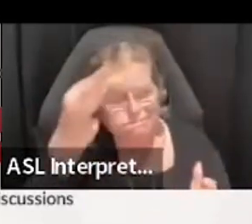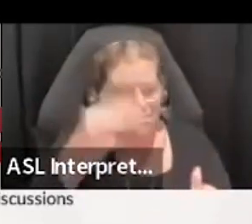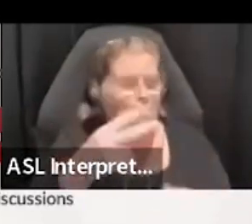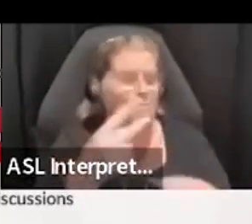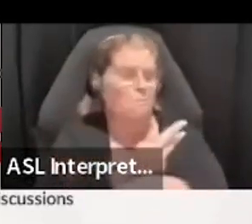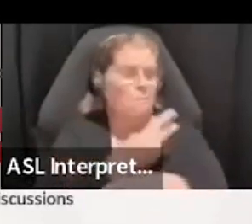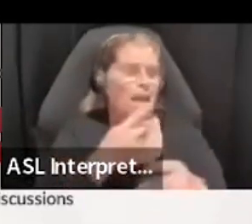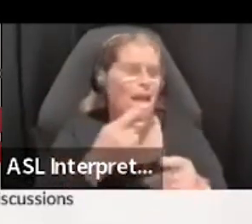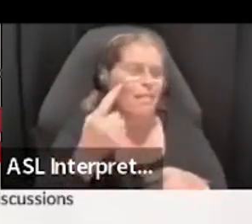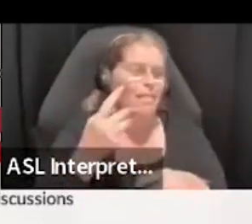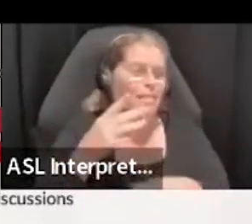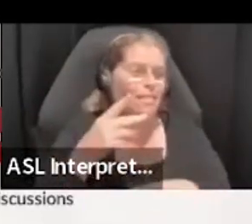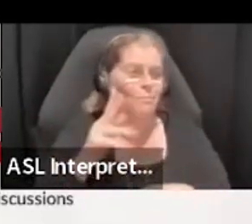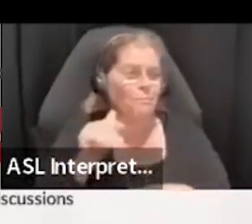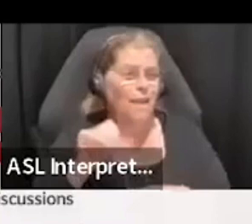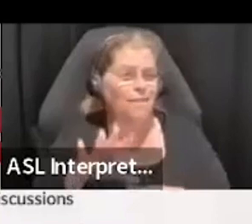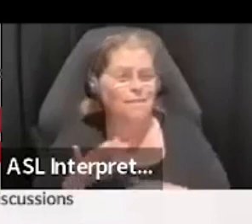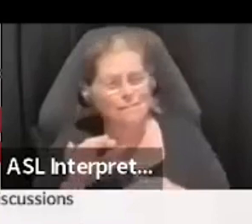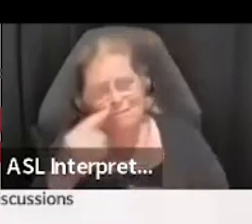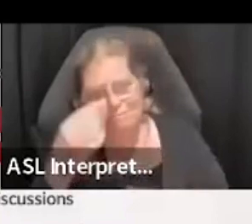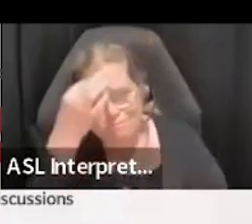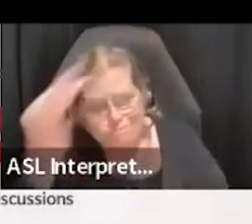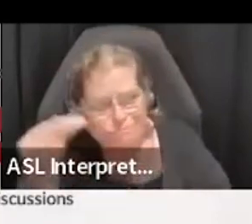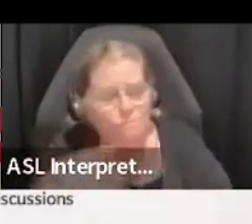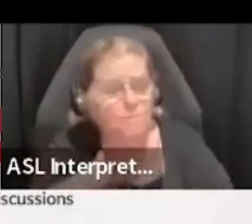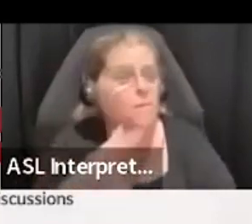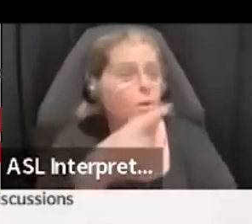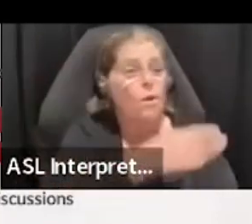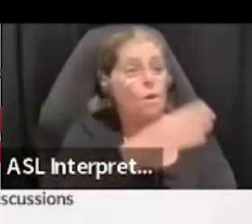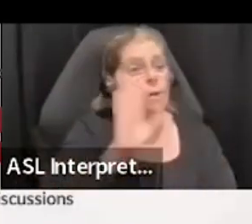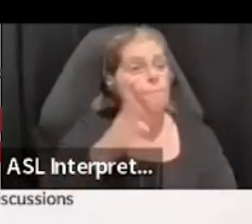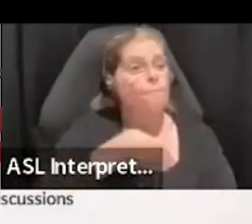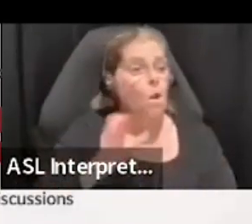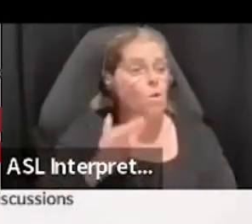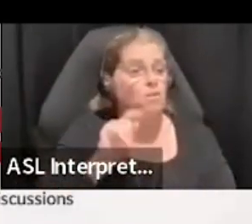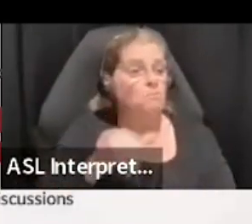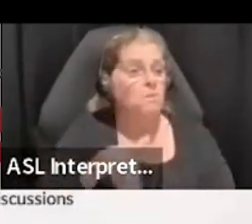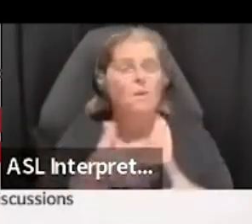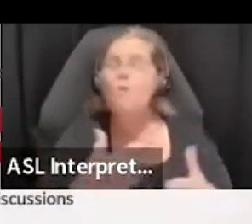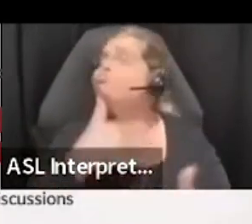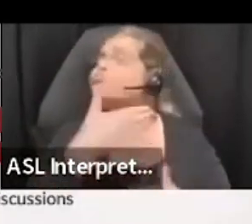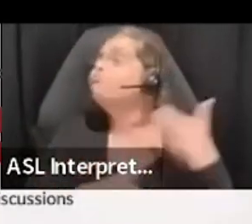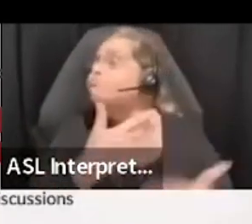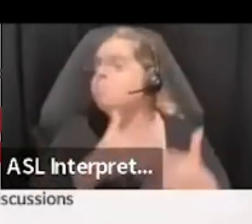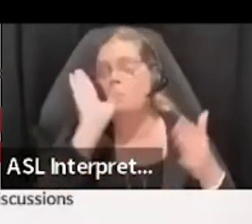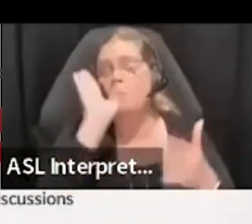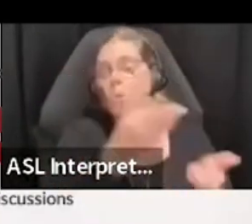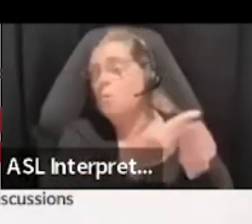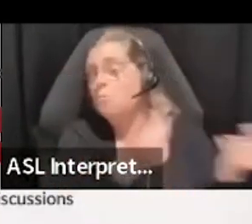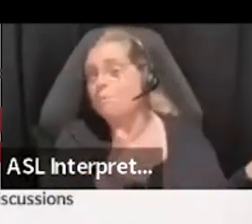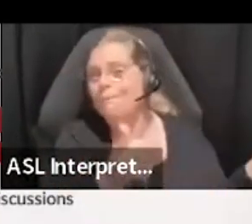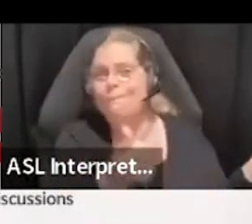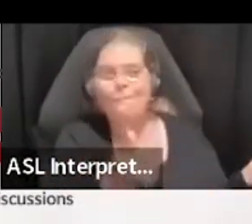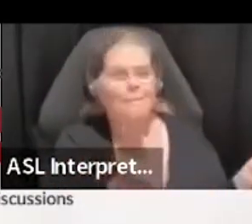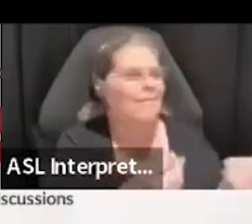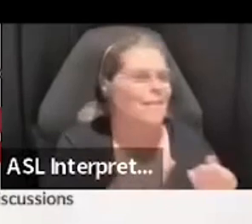huge problem in Baltimore City. Ignoring it and acting as if it will disappear is not a